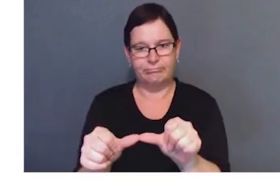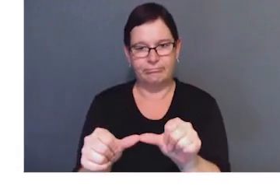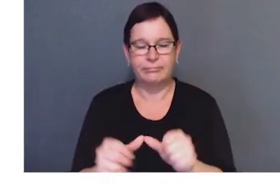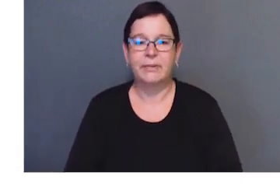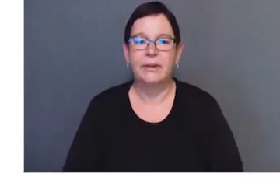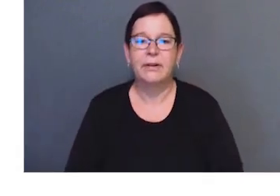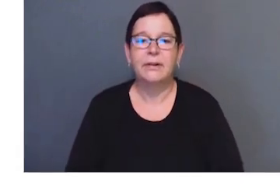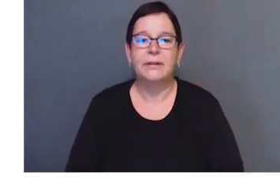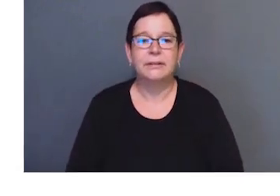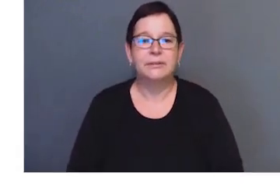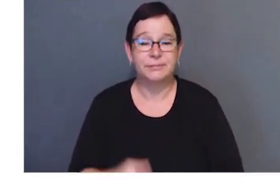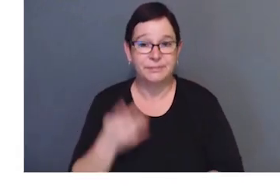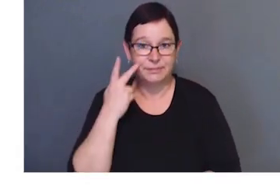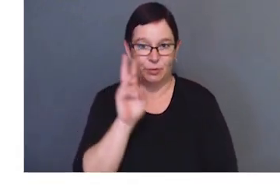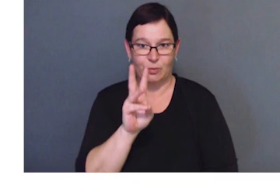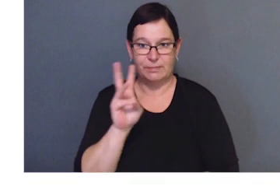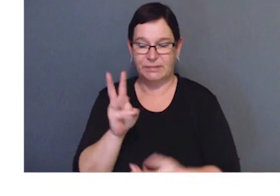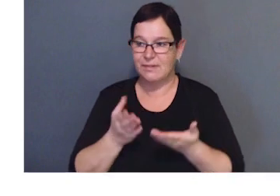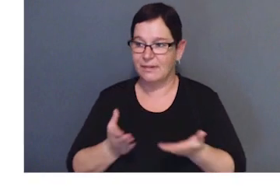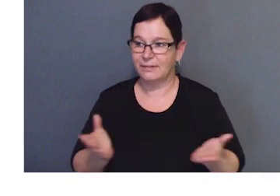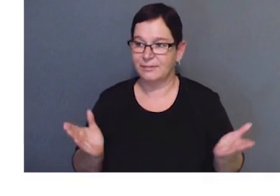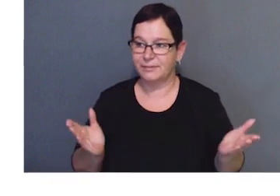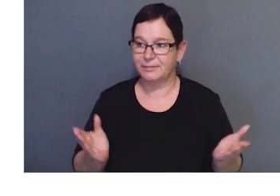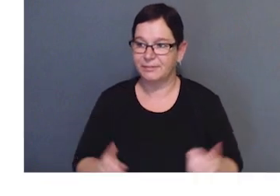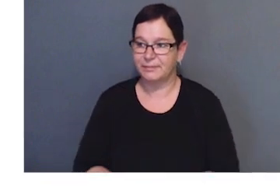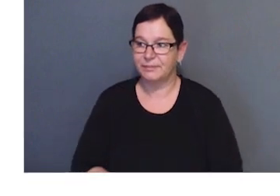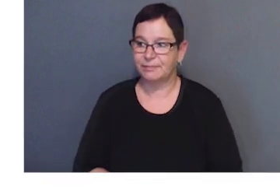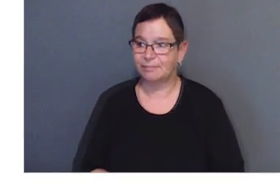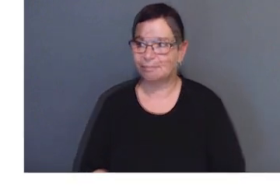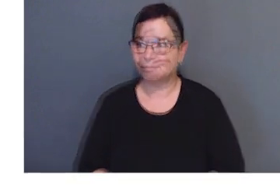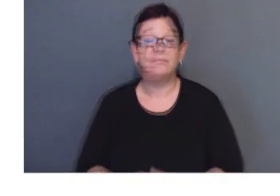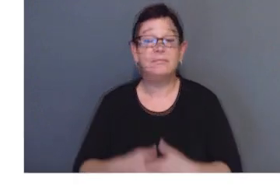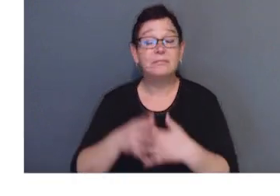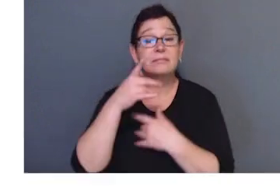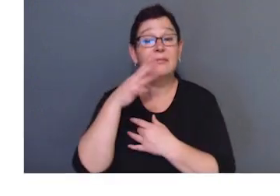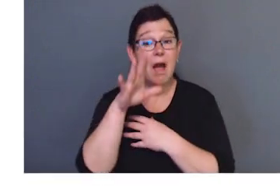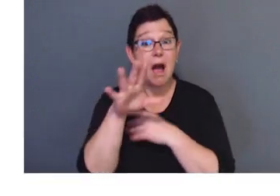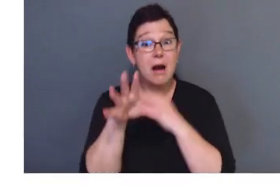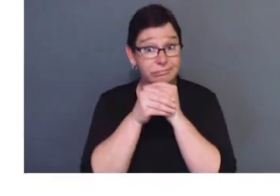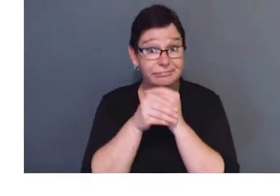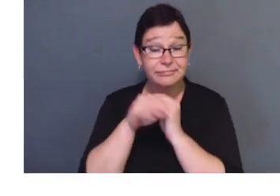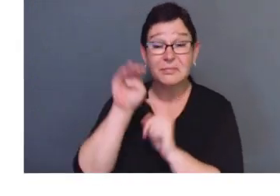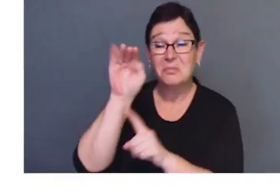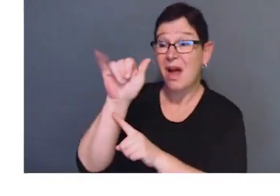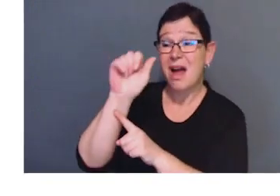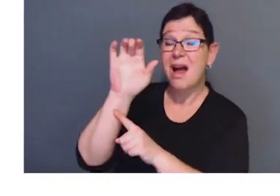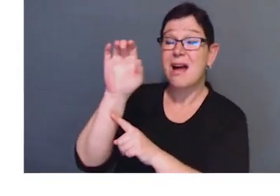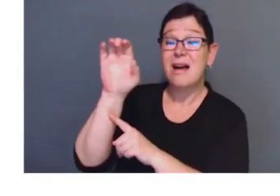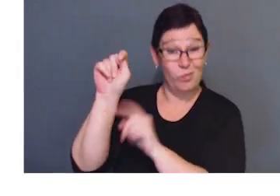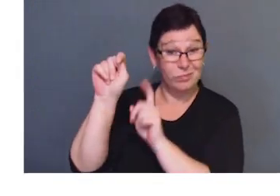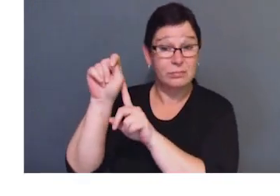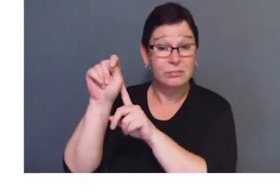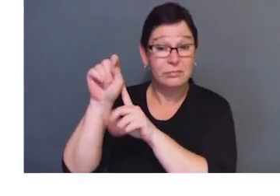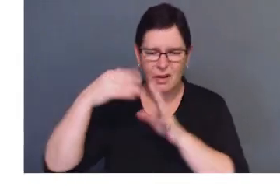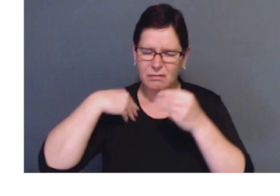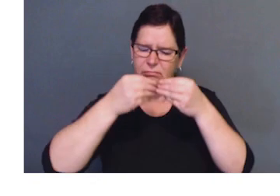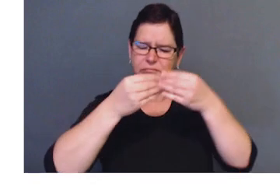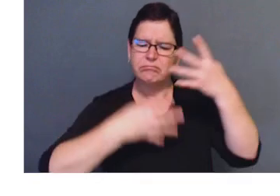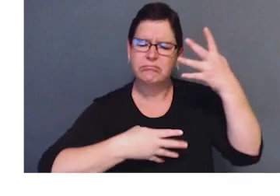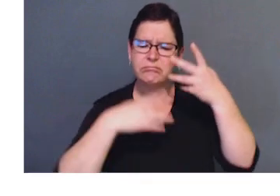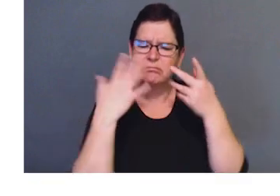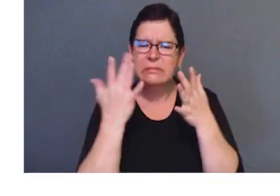In addition to My Account, there are many digital services available from the CRA. Here are a few that I would like to tell you